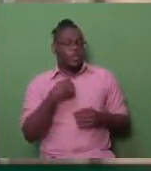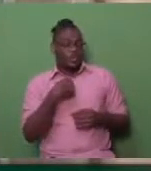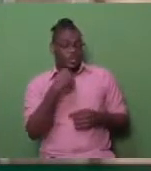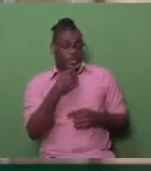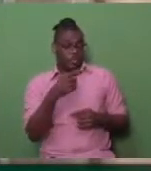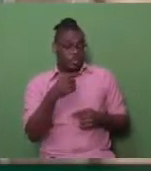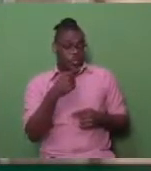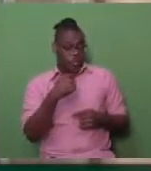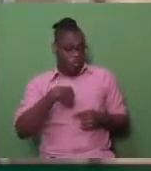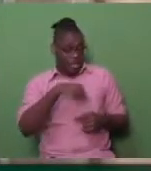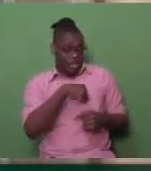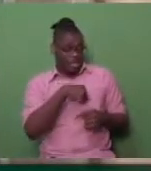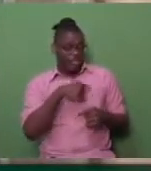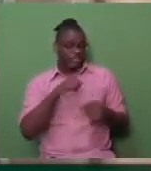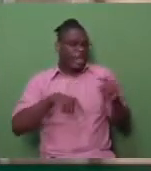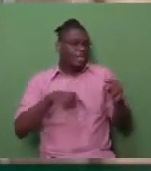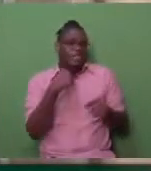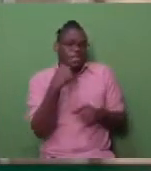that.